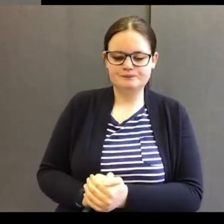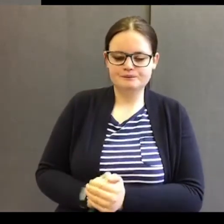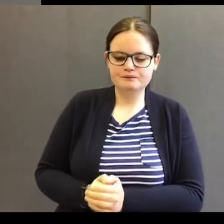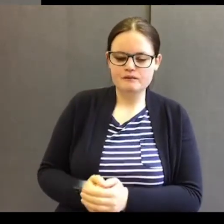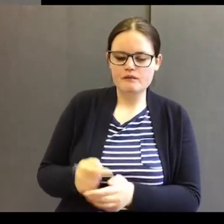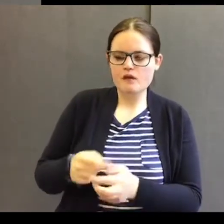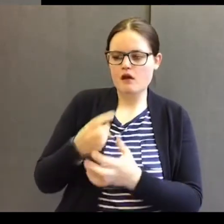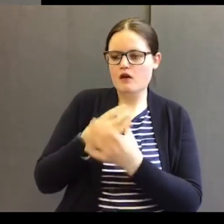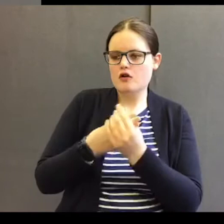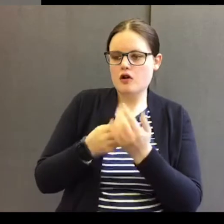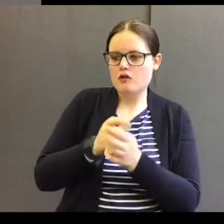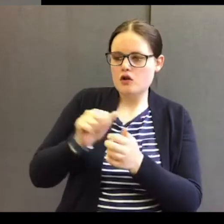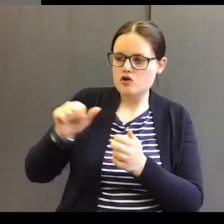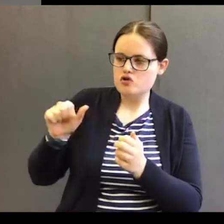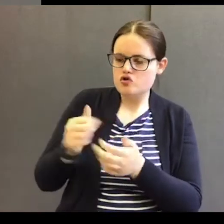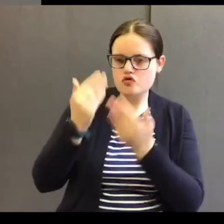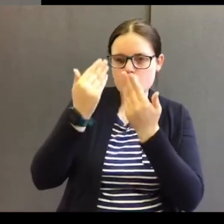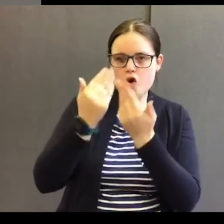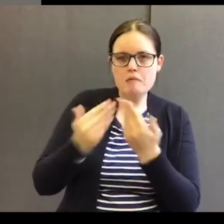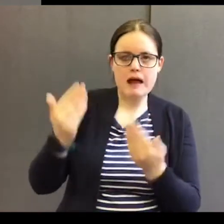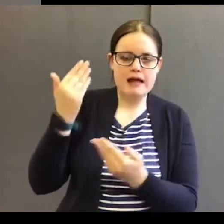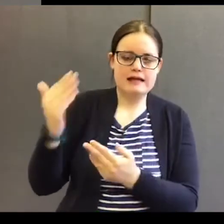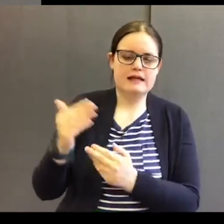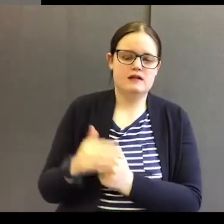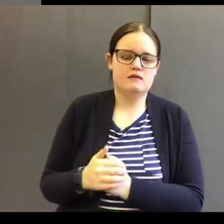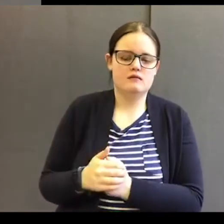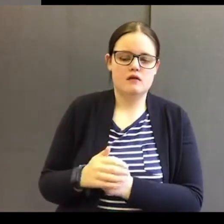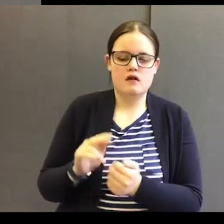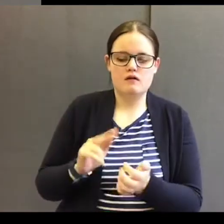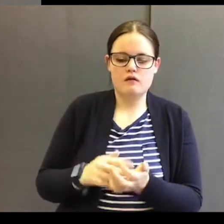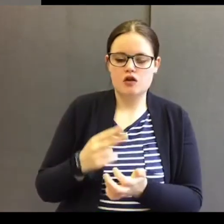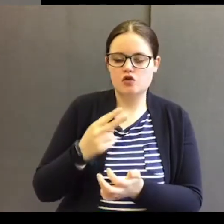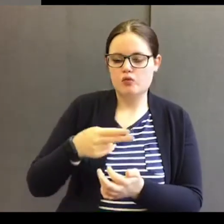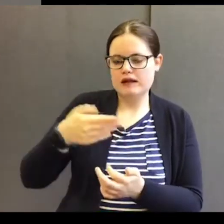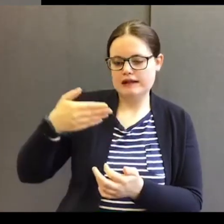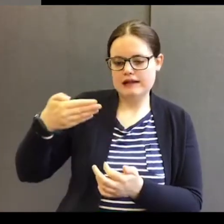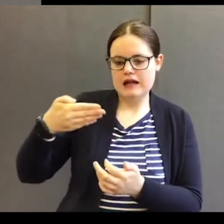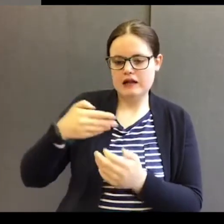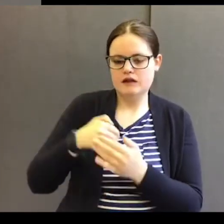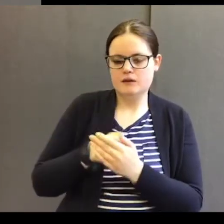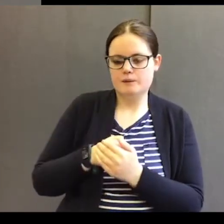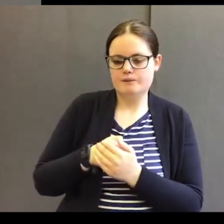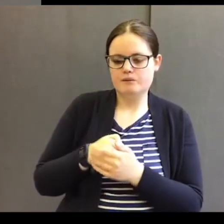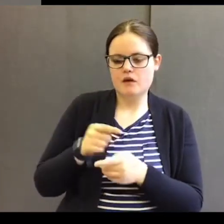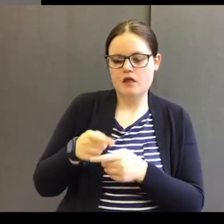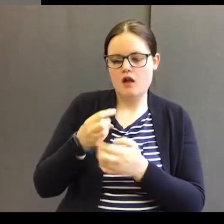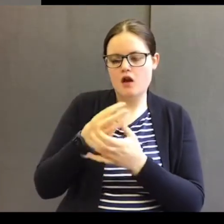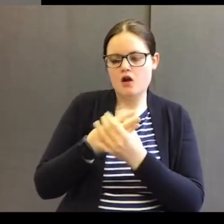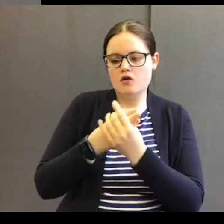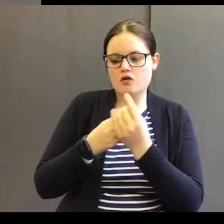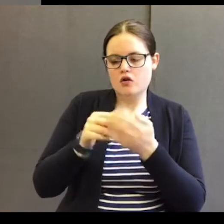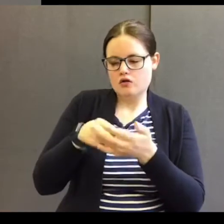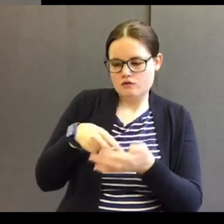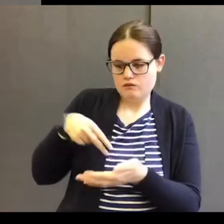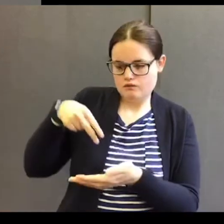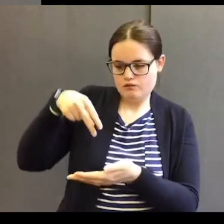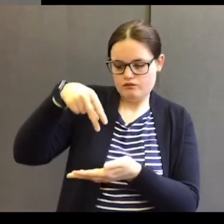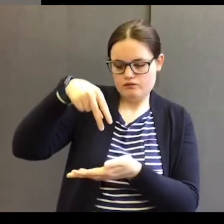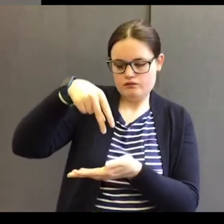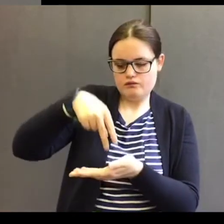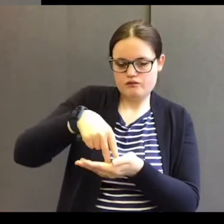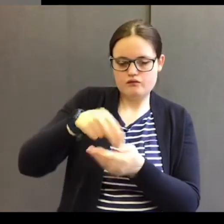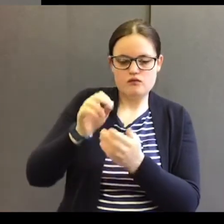teaching. The God that we should obey. In verse 29. The God